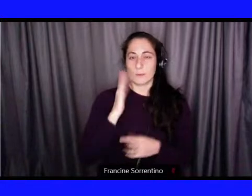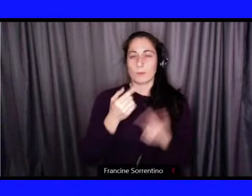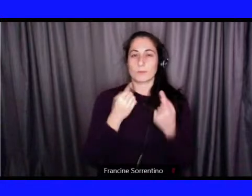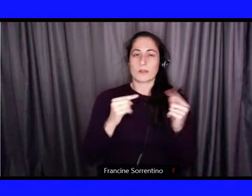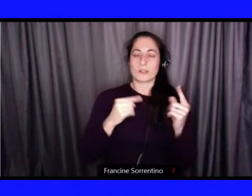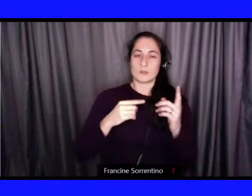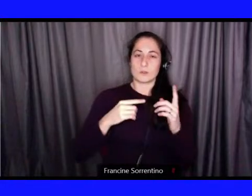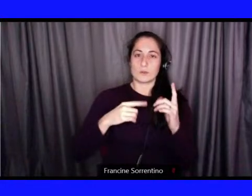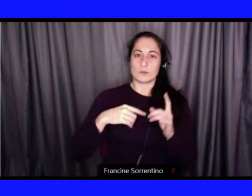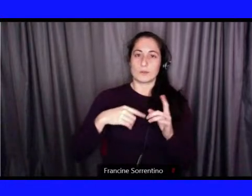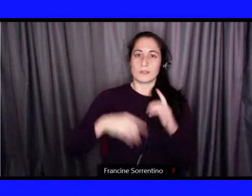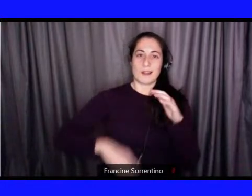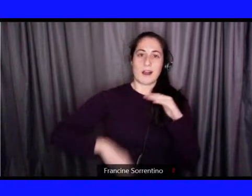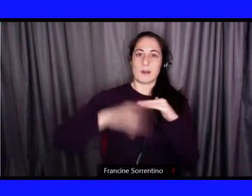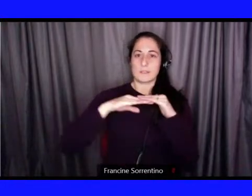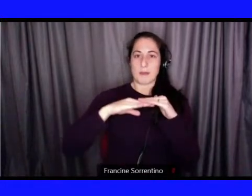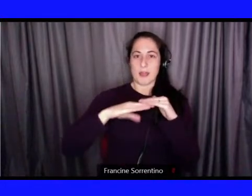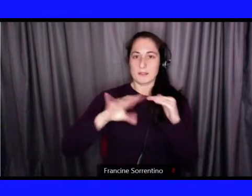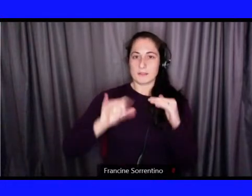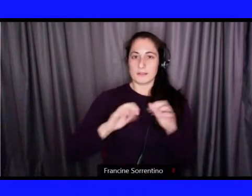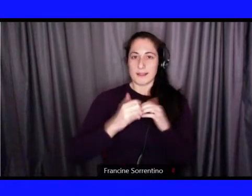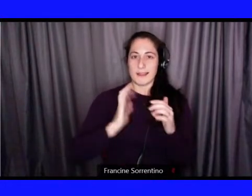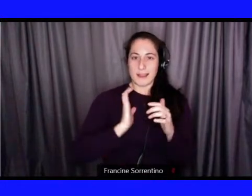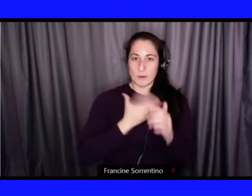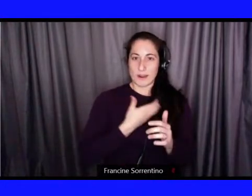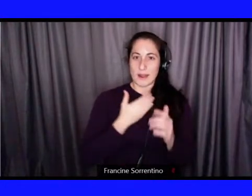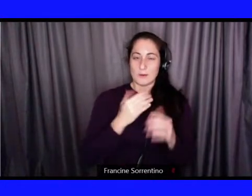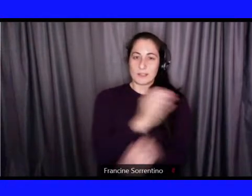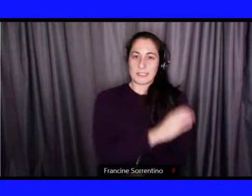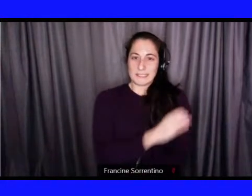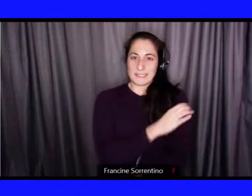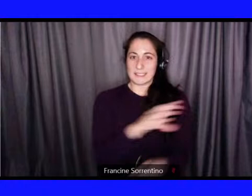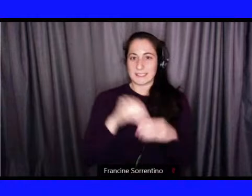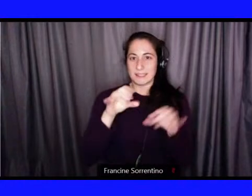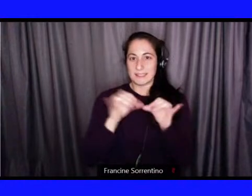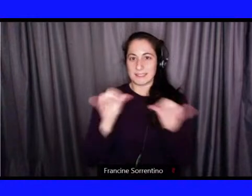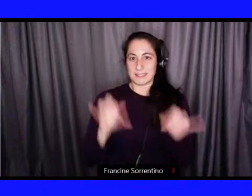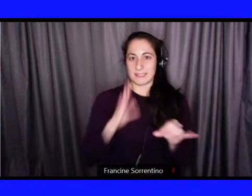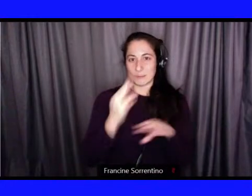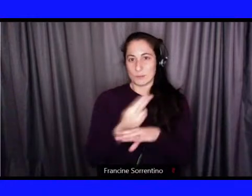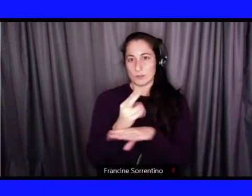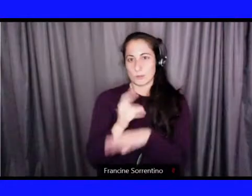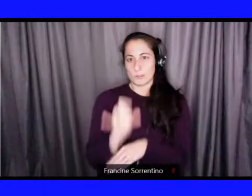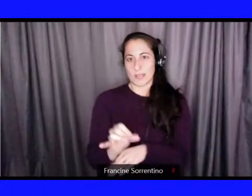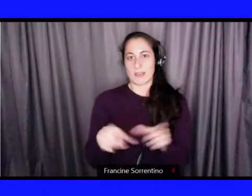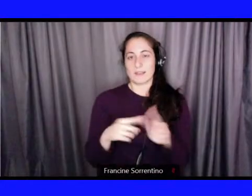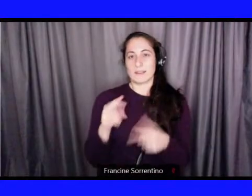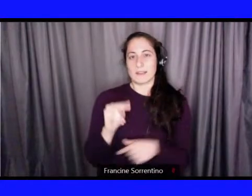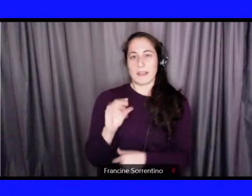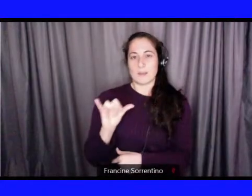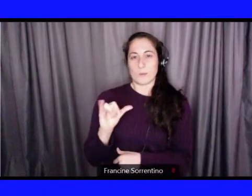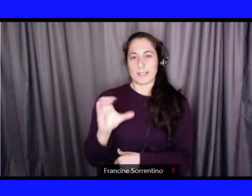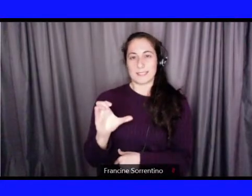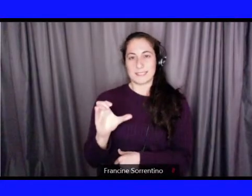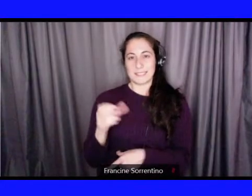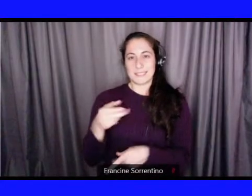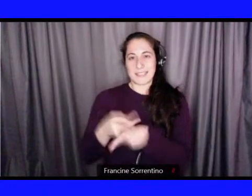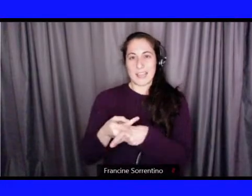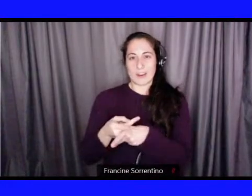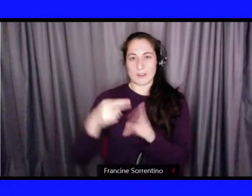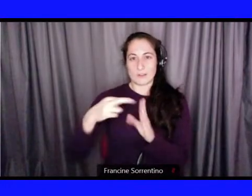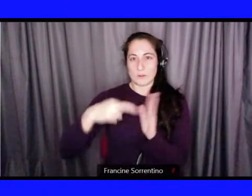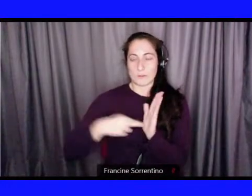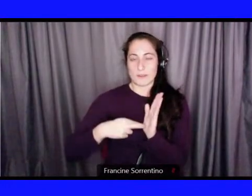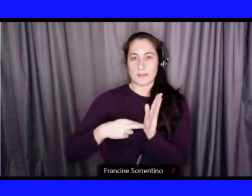IT metric, it's integration of our biomedical devices. Targets 100%, we were